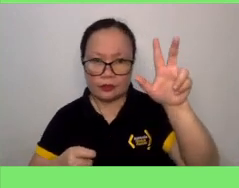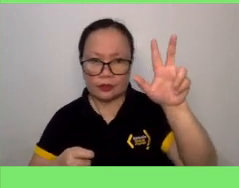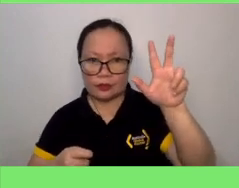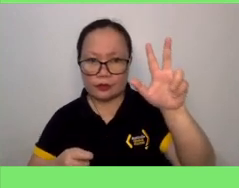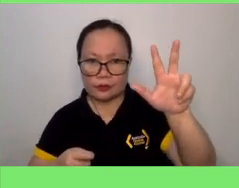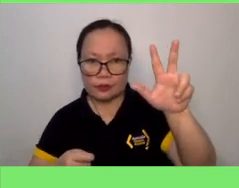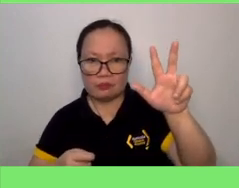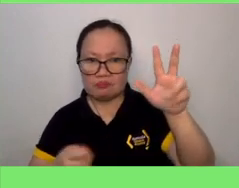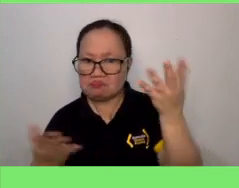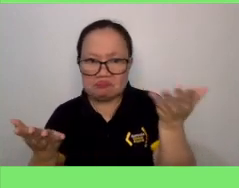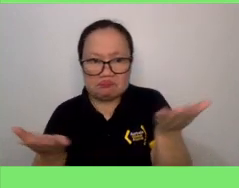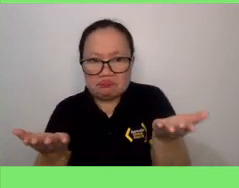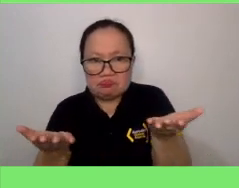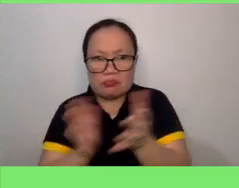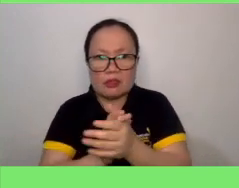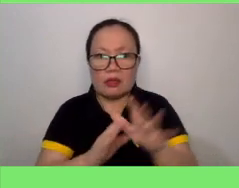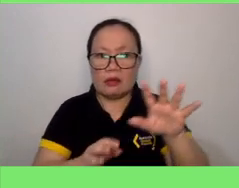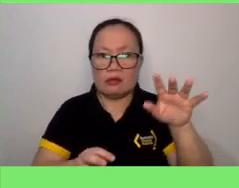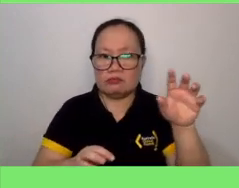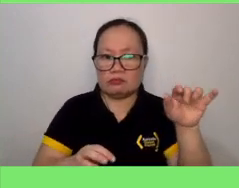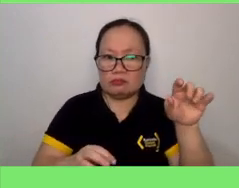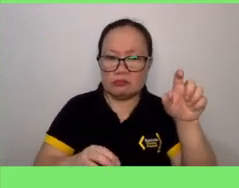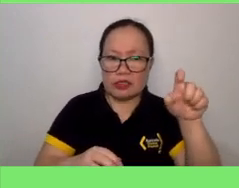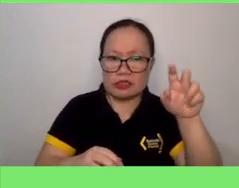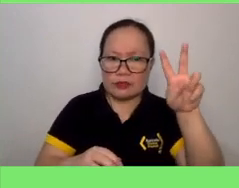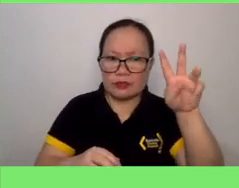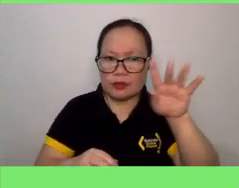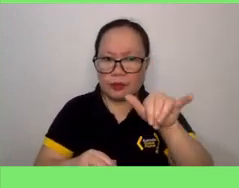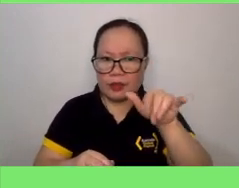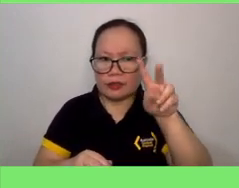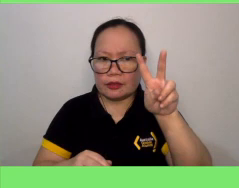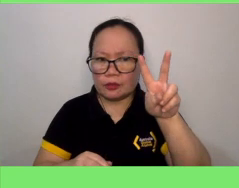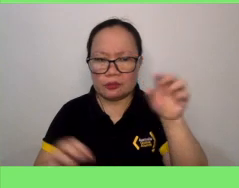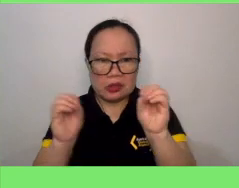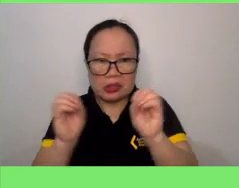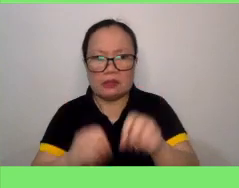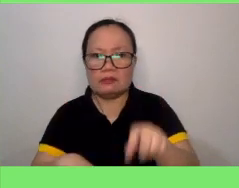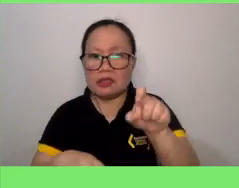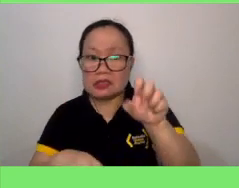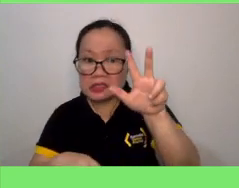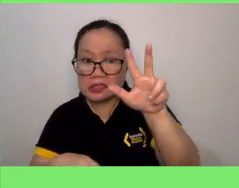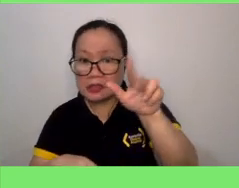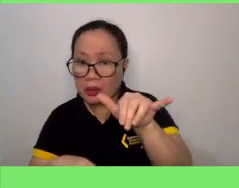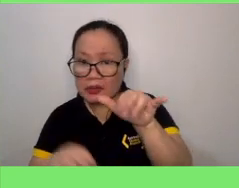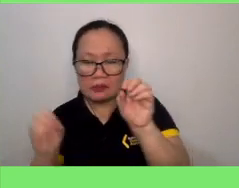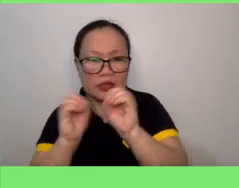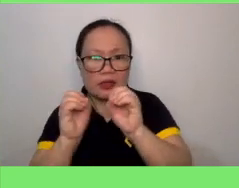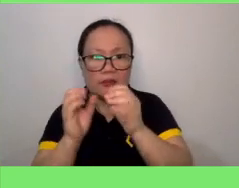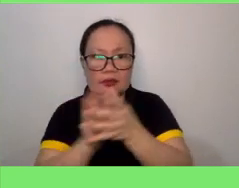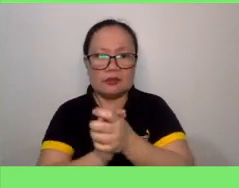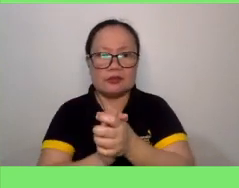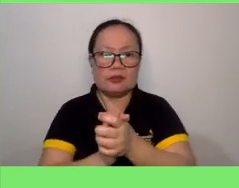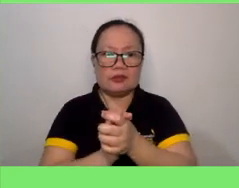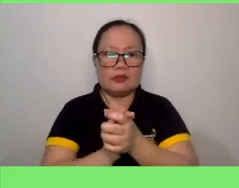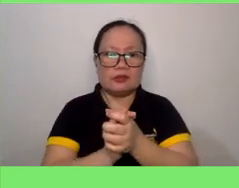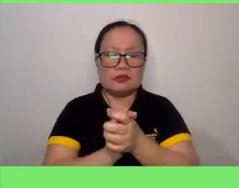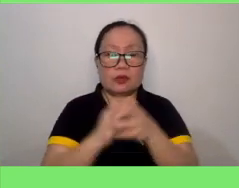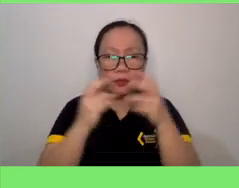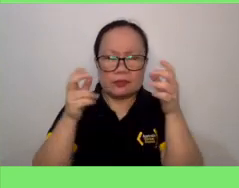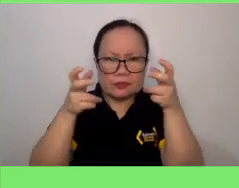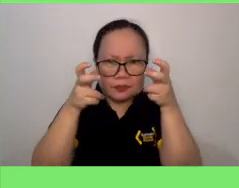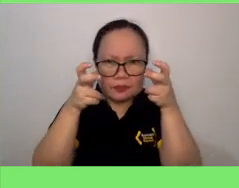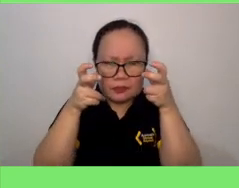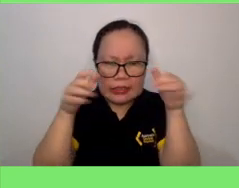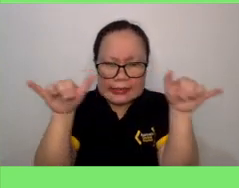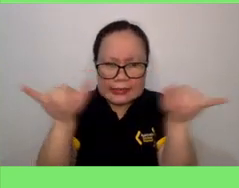y cube. May kapareho siya. Wala po. Ito rin, wala. Ito, wala rin. Okay?